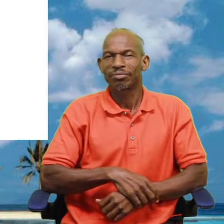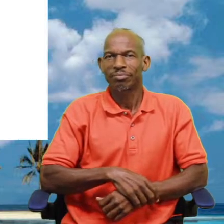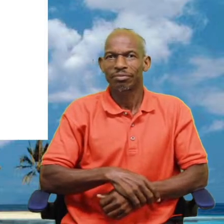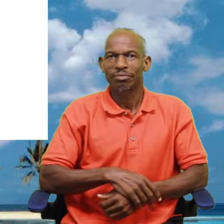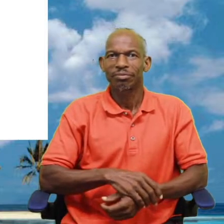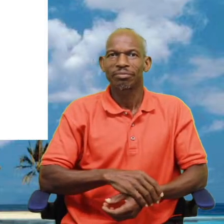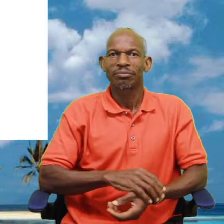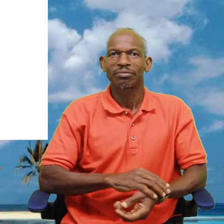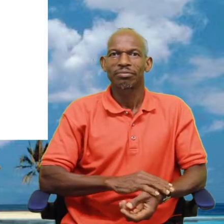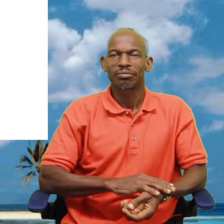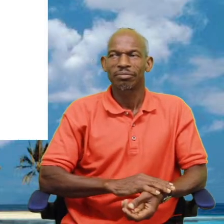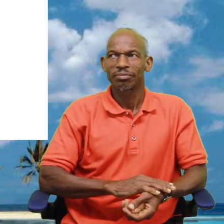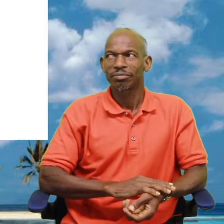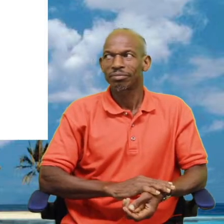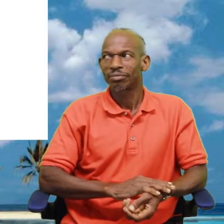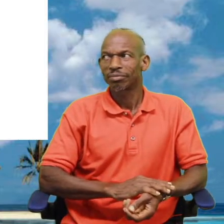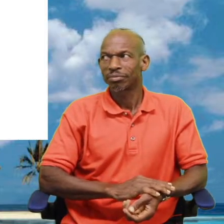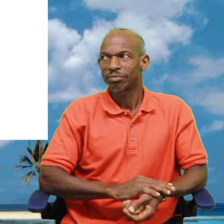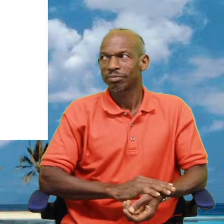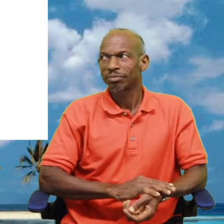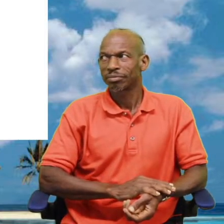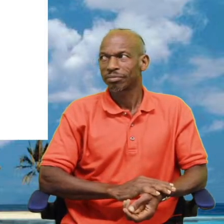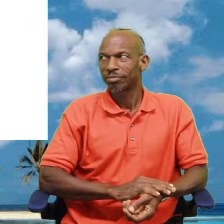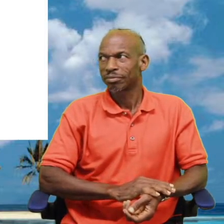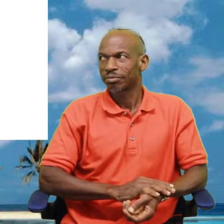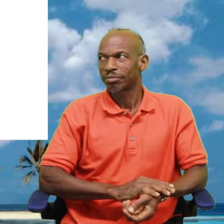With adjectives.